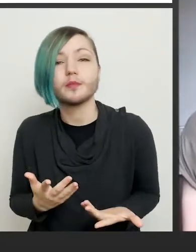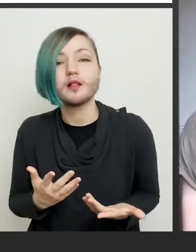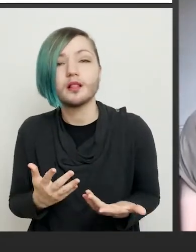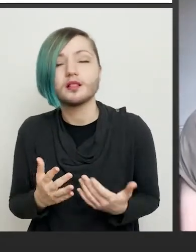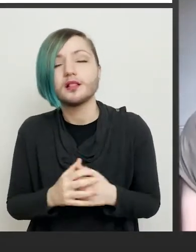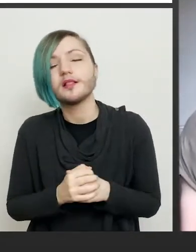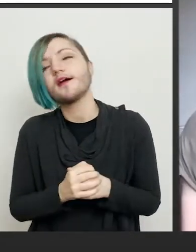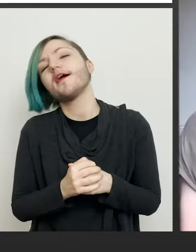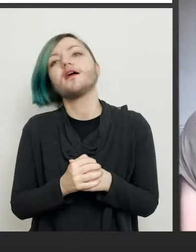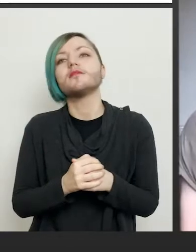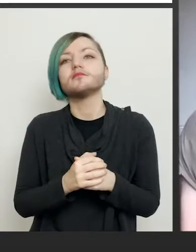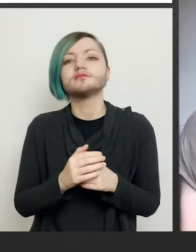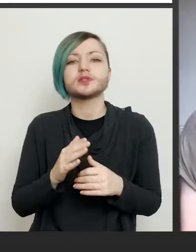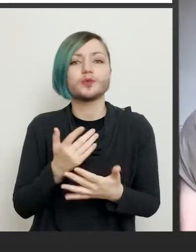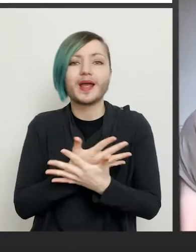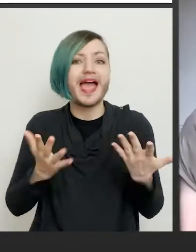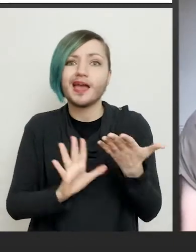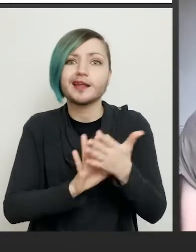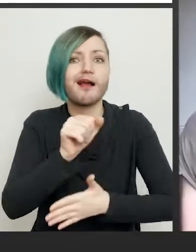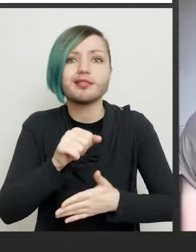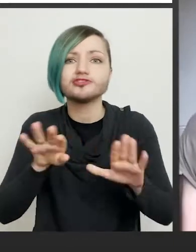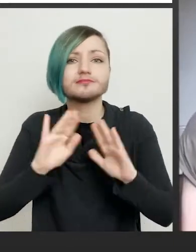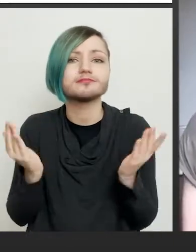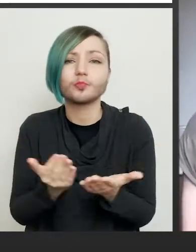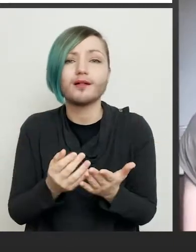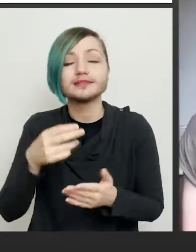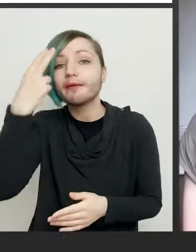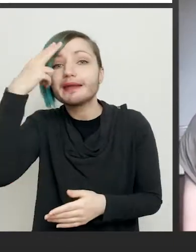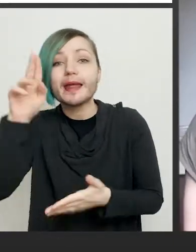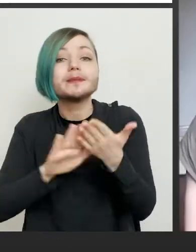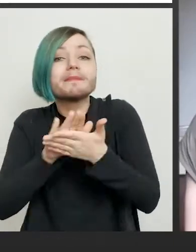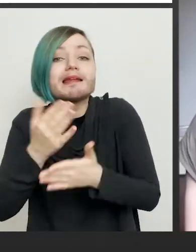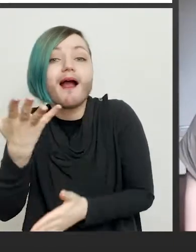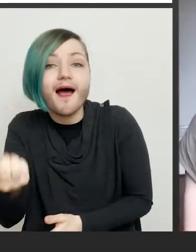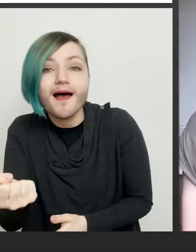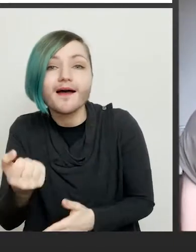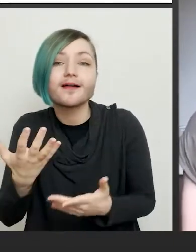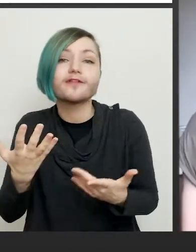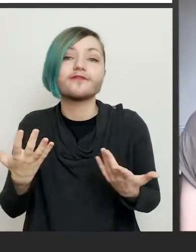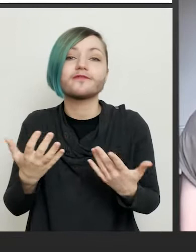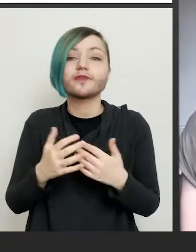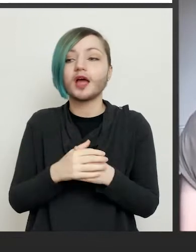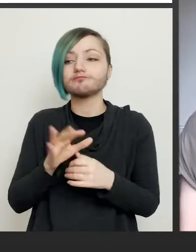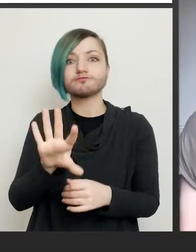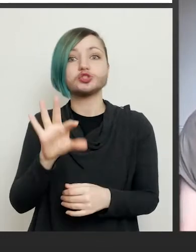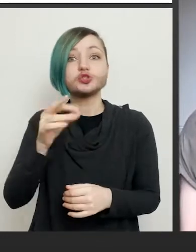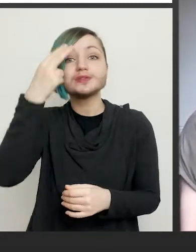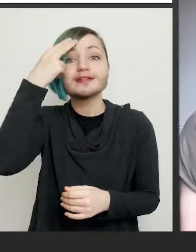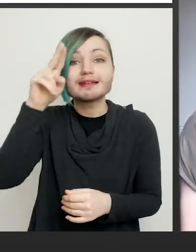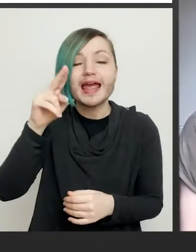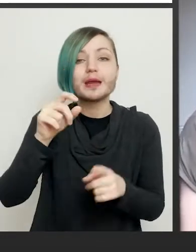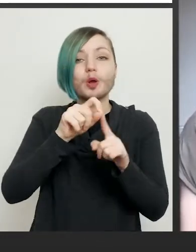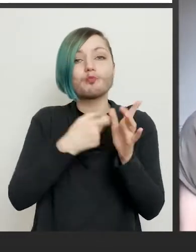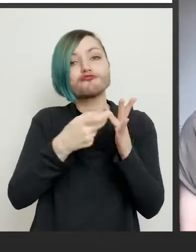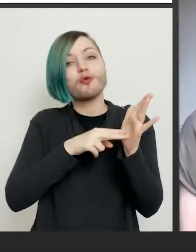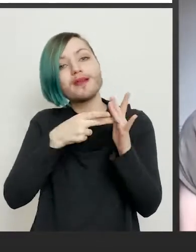and even across all cultures across the world, some names have meanings, and selecting a name and pronouns,